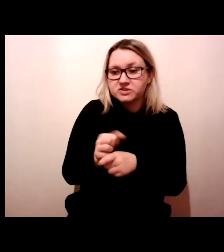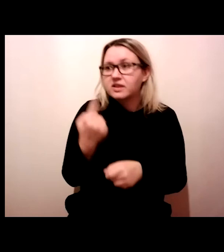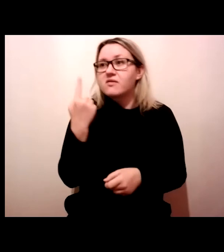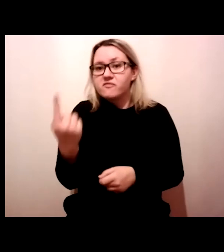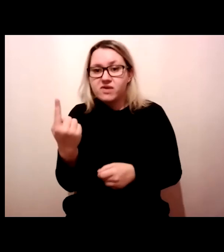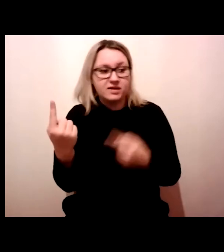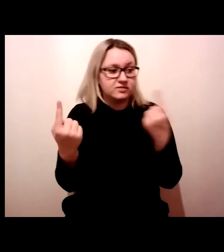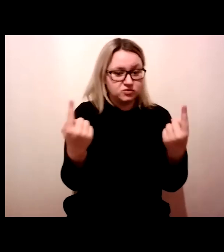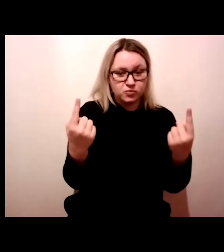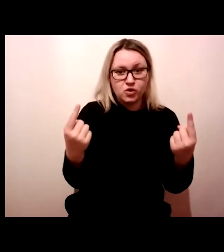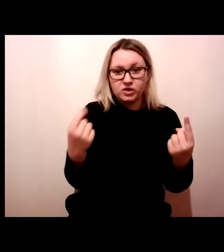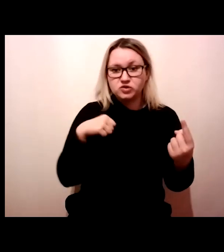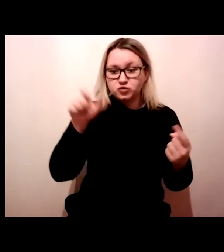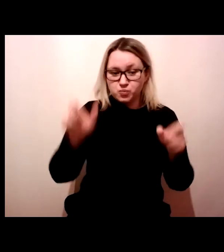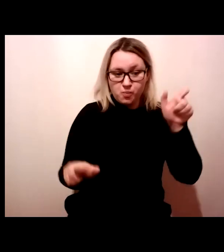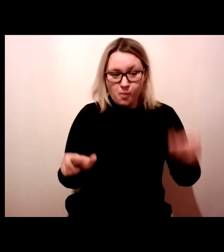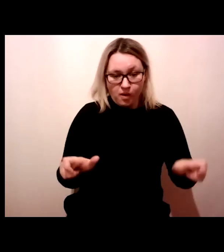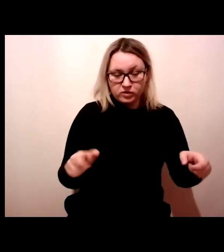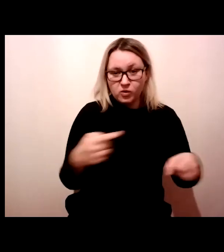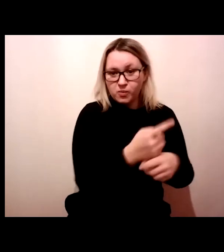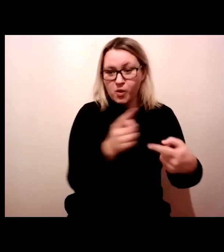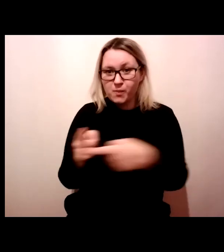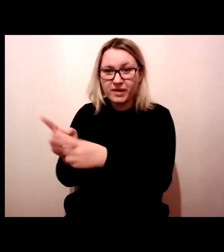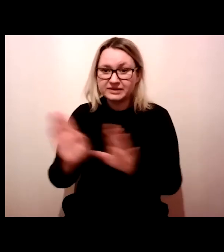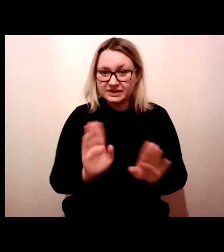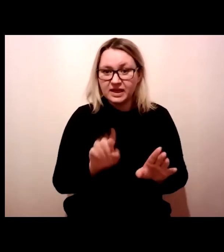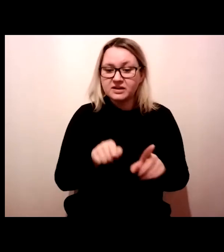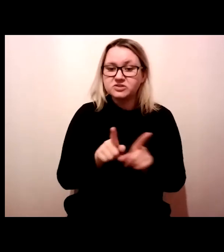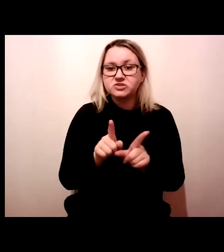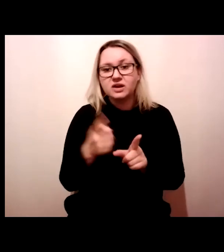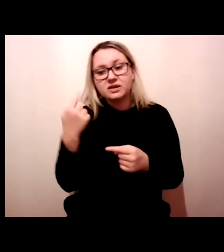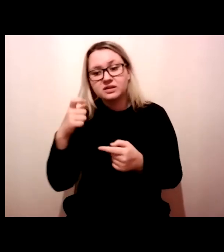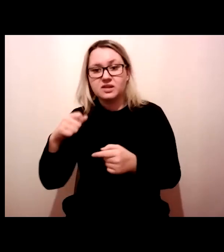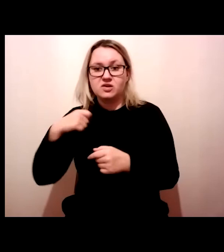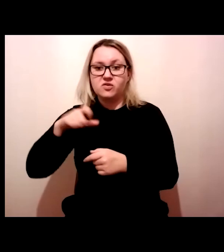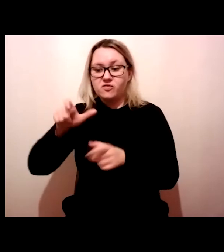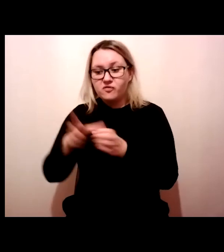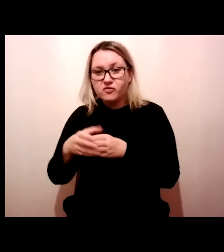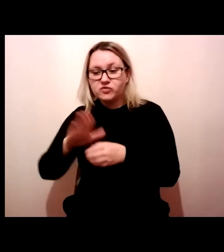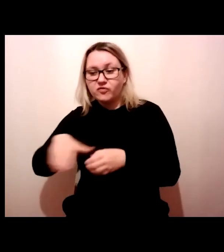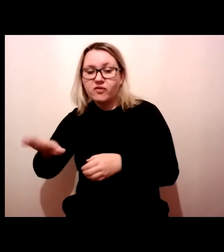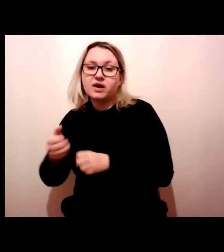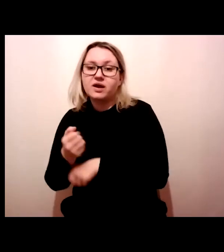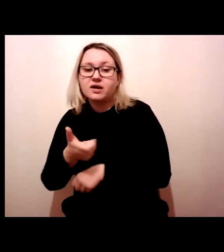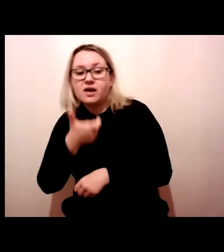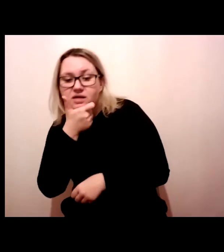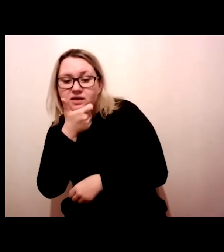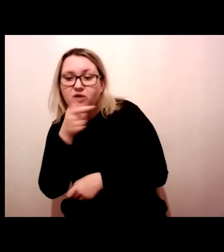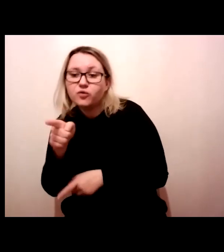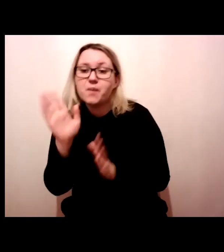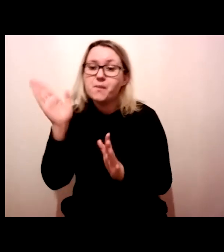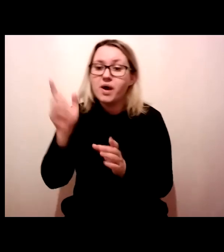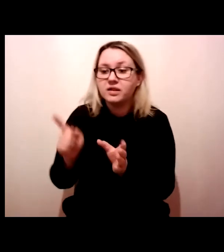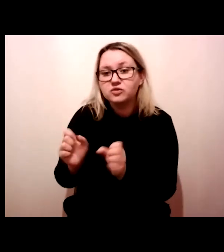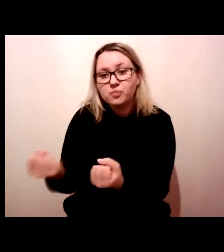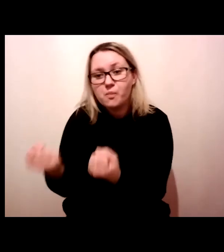a classroom, on a group, because bullying is normally it normally involves